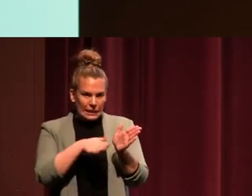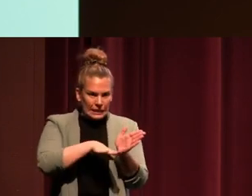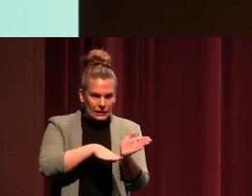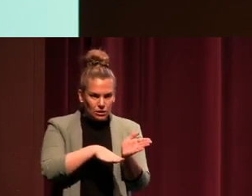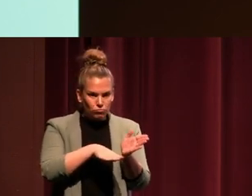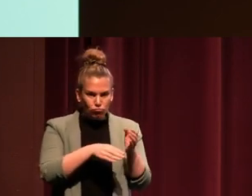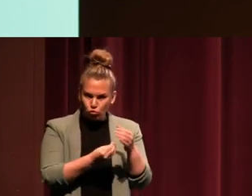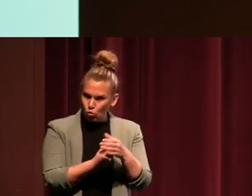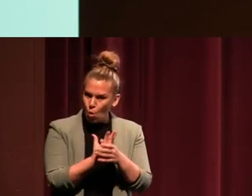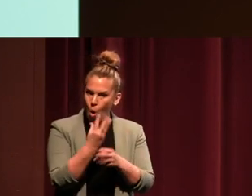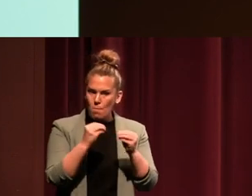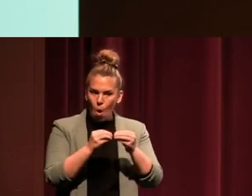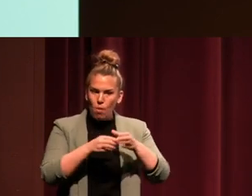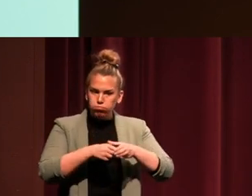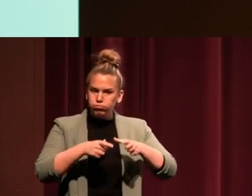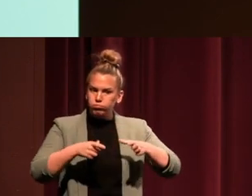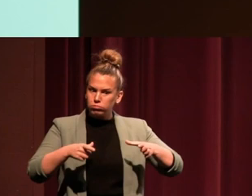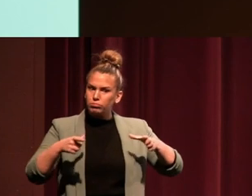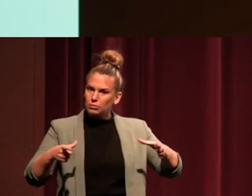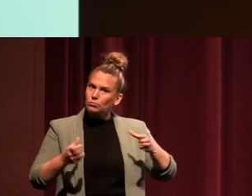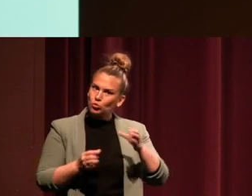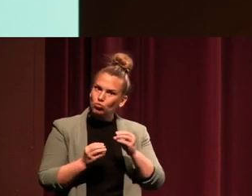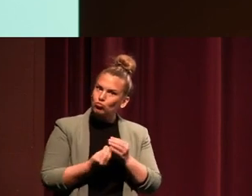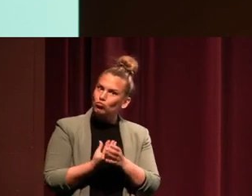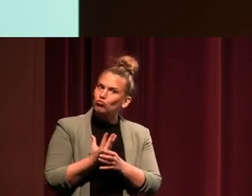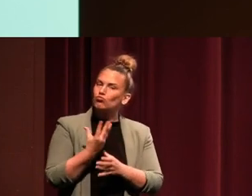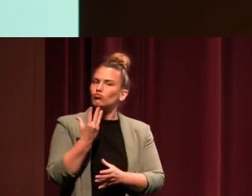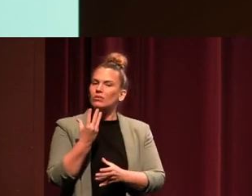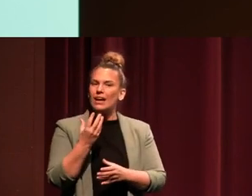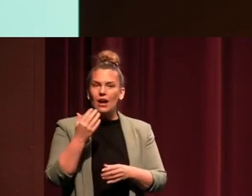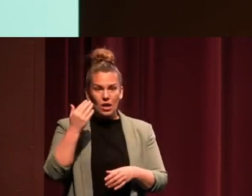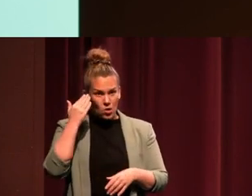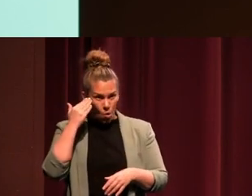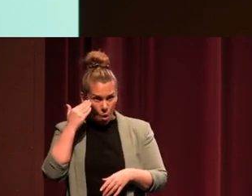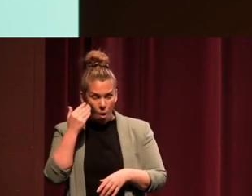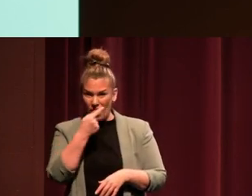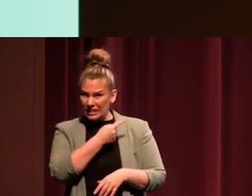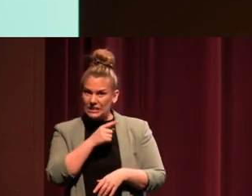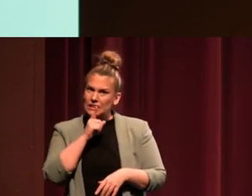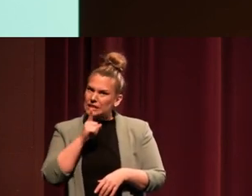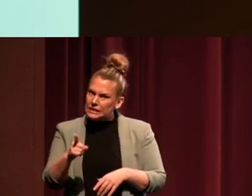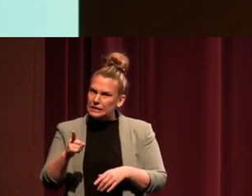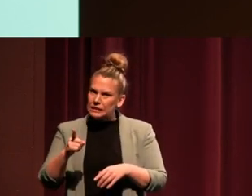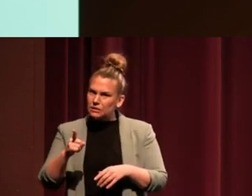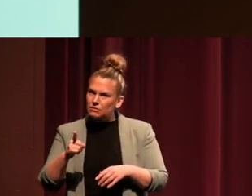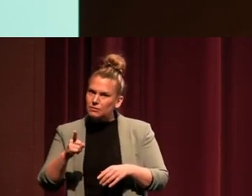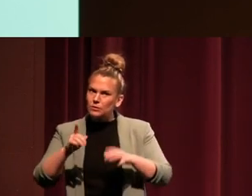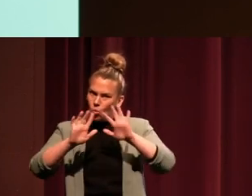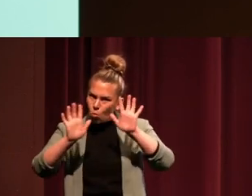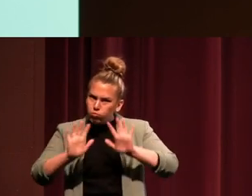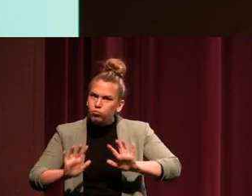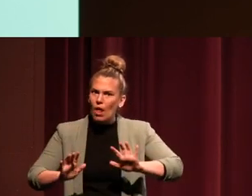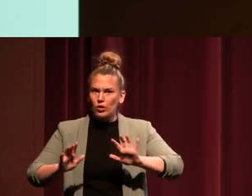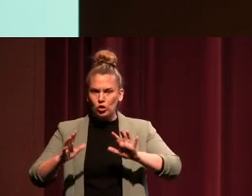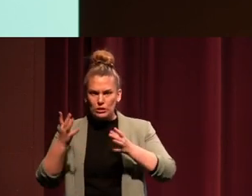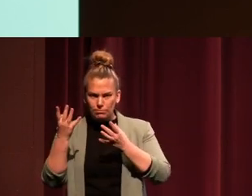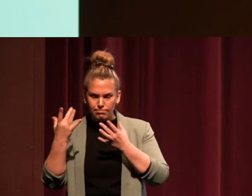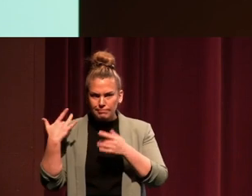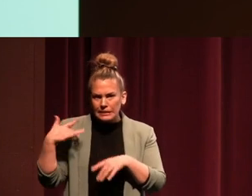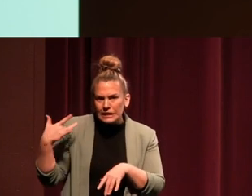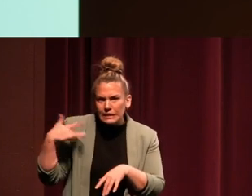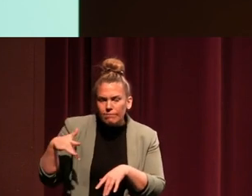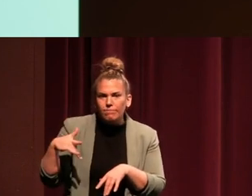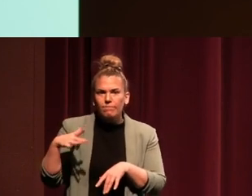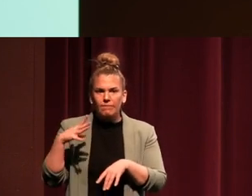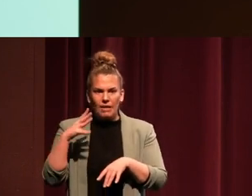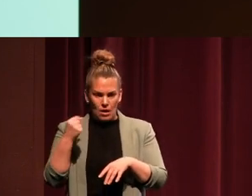more years. Now, again, this wood is hydroclimatically sensitive, and we're able to cross-date it with that fancy piece of